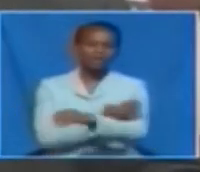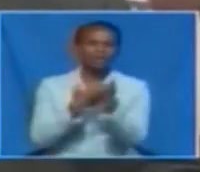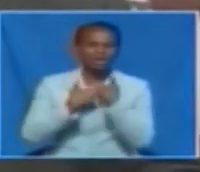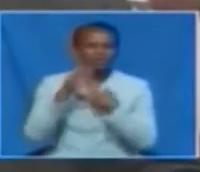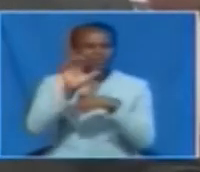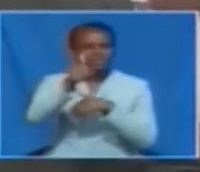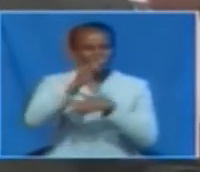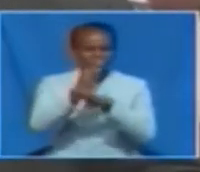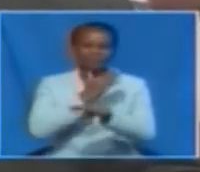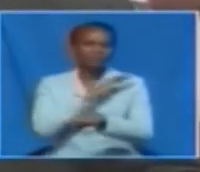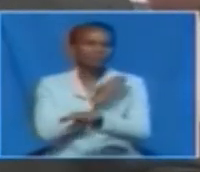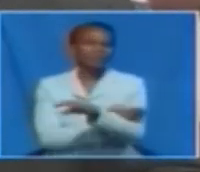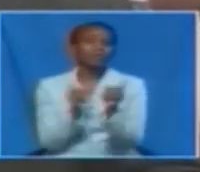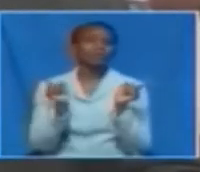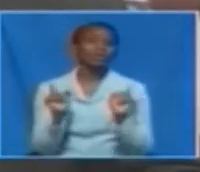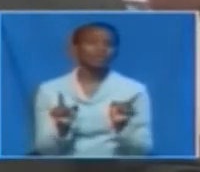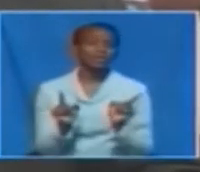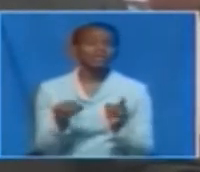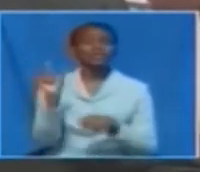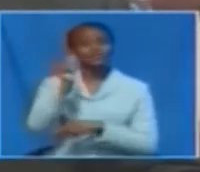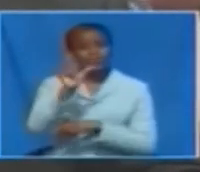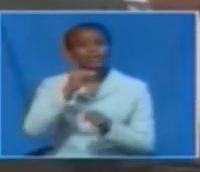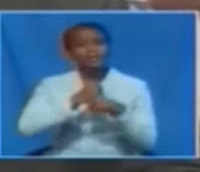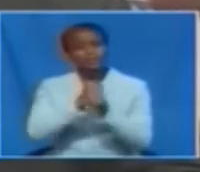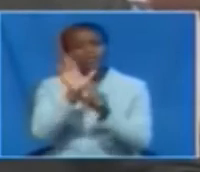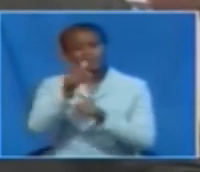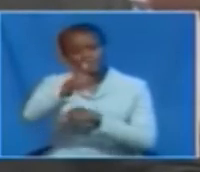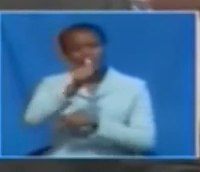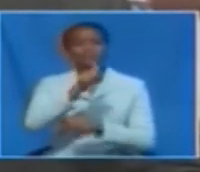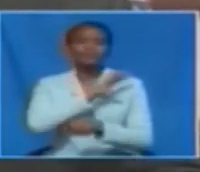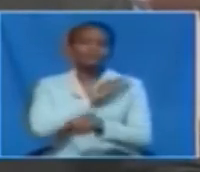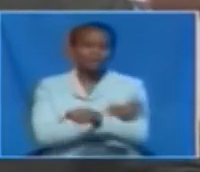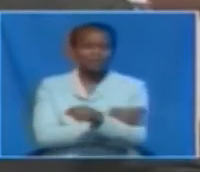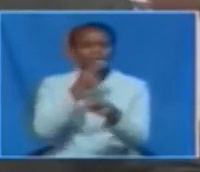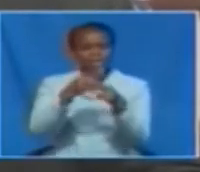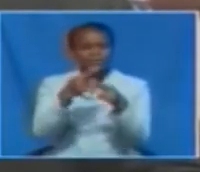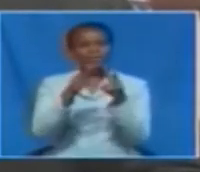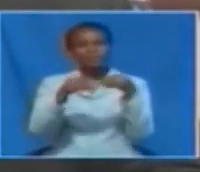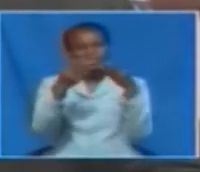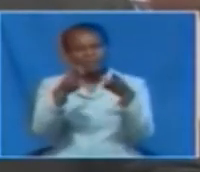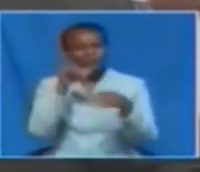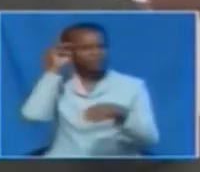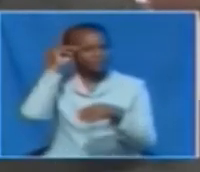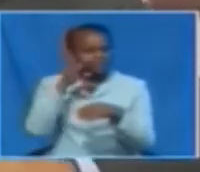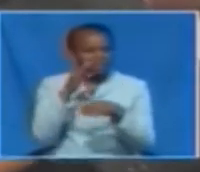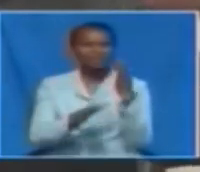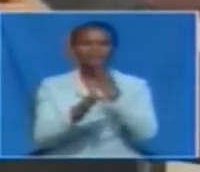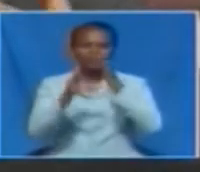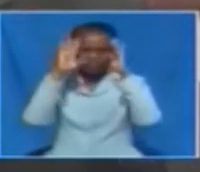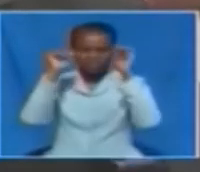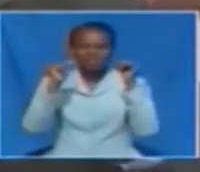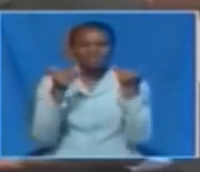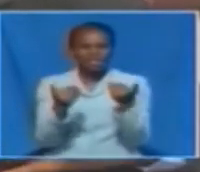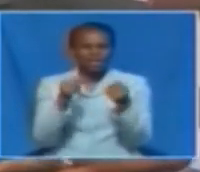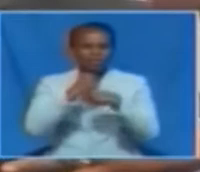into MMD. MMD made you powerful, gave you a name, made you a minister, made you a vice president. Now because it makes